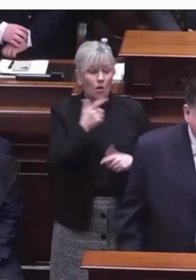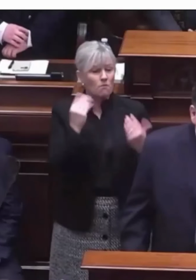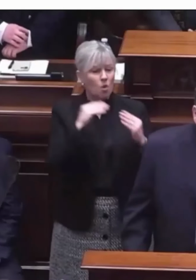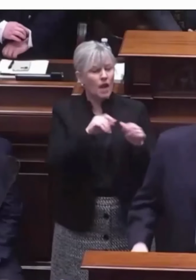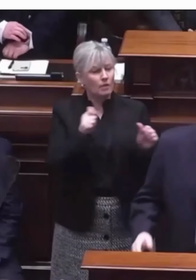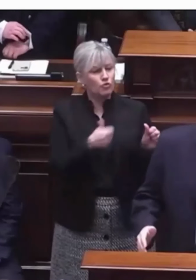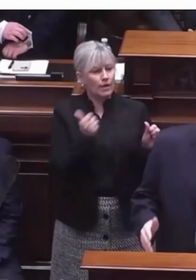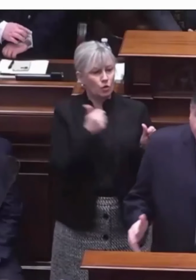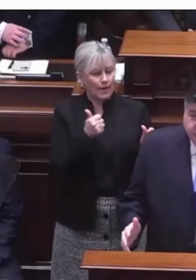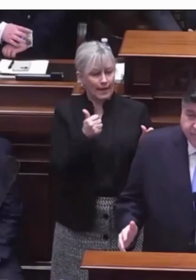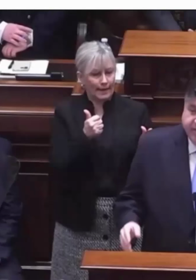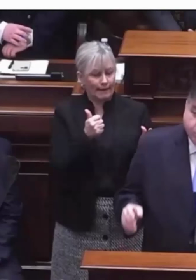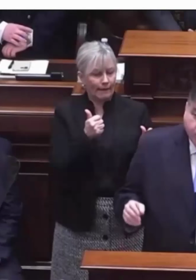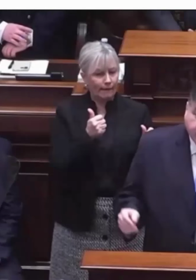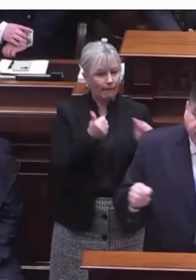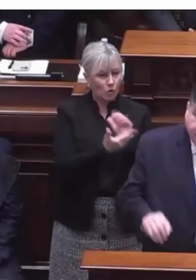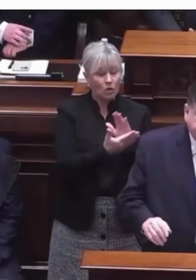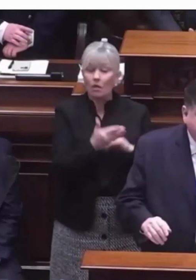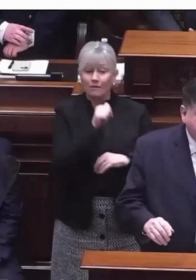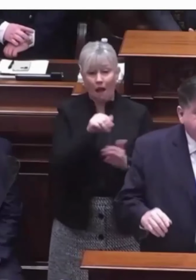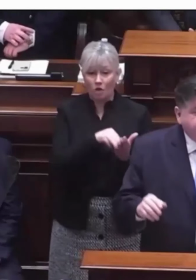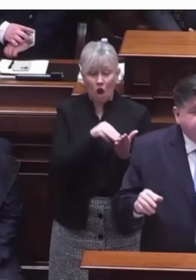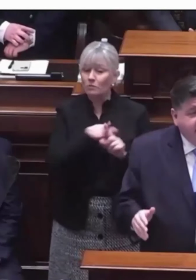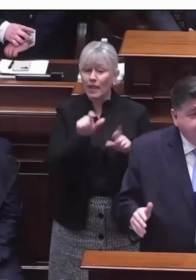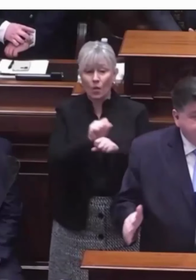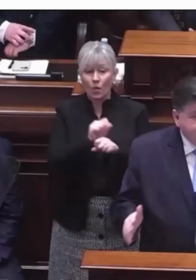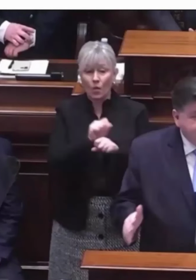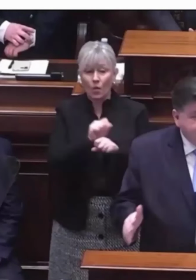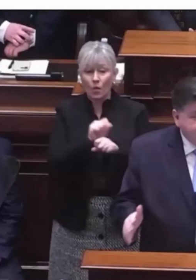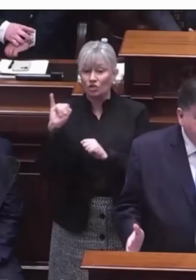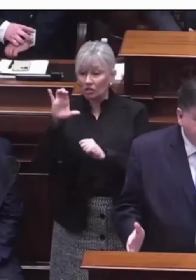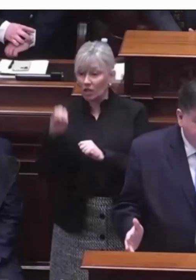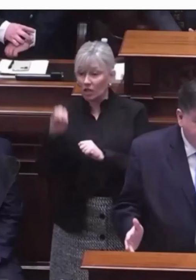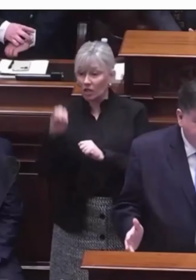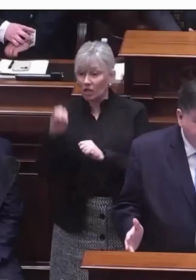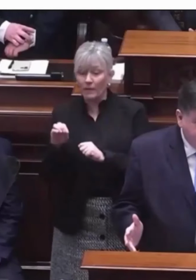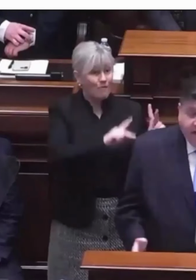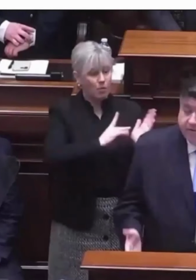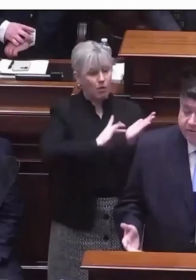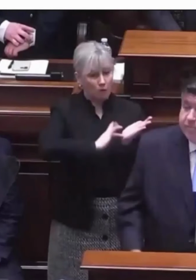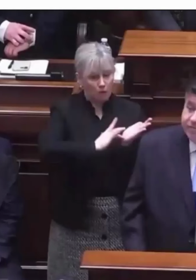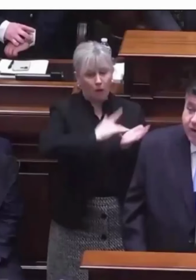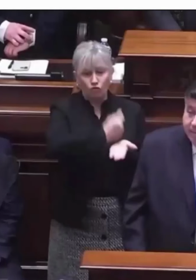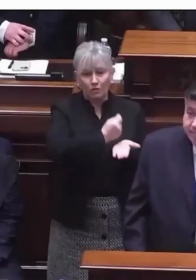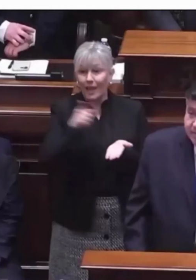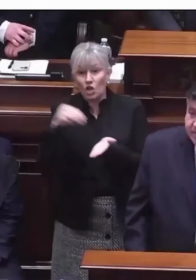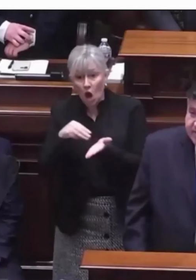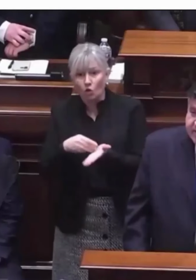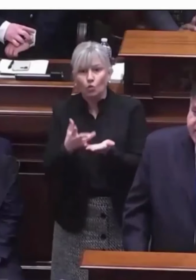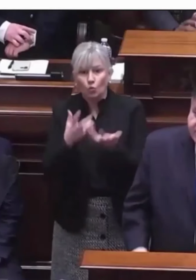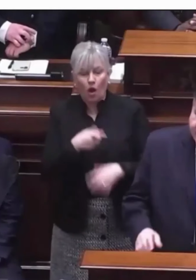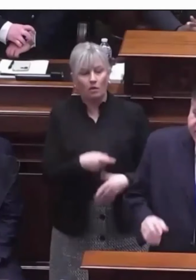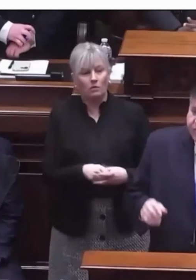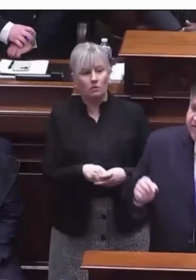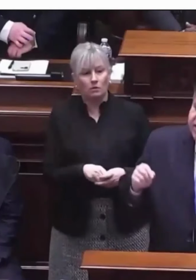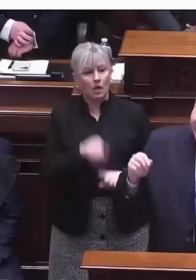tactics. They are not doctors, but they work with insurance companies to deny people the drugs and treatment doctors prescribe.